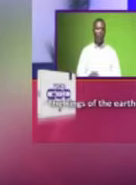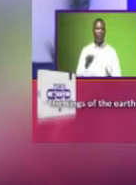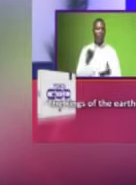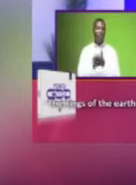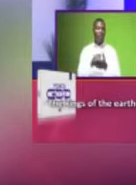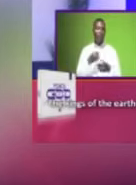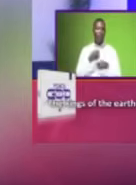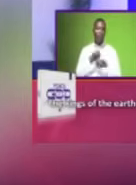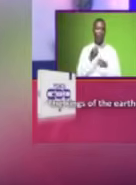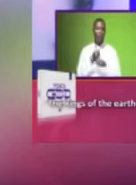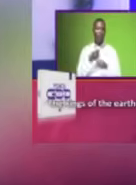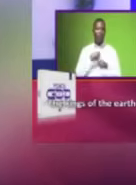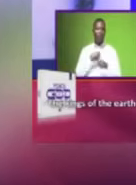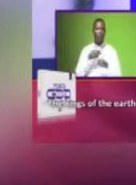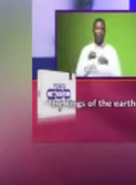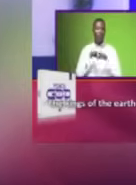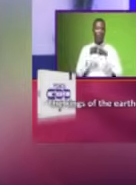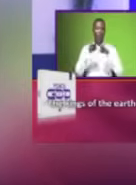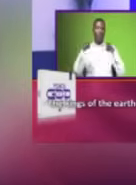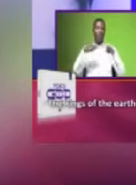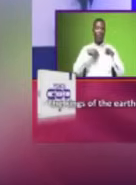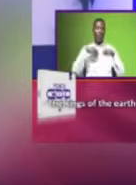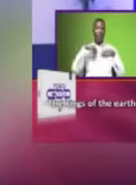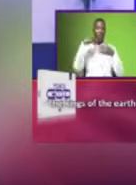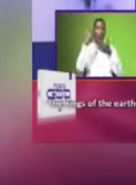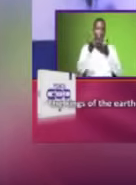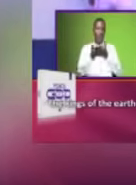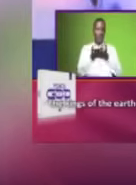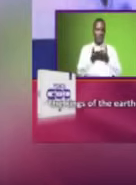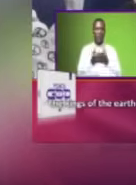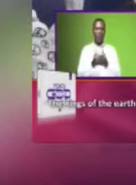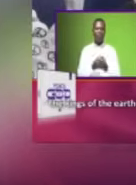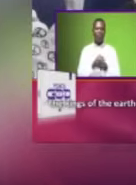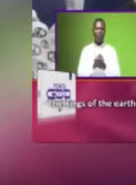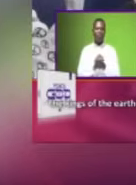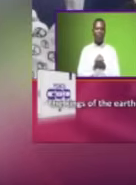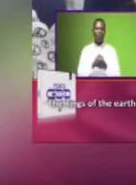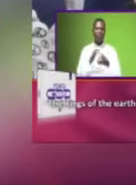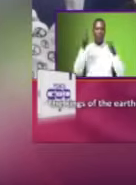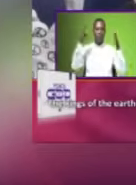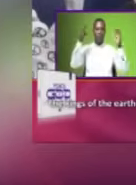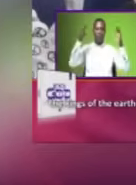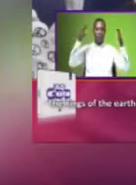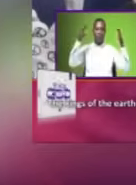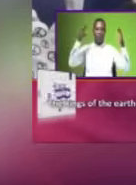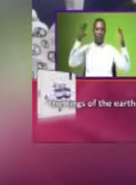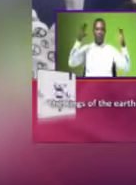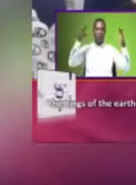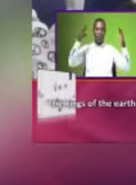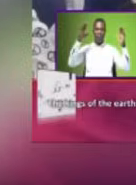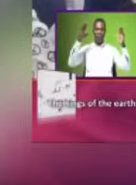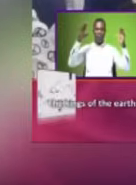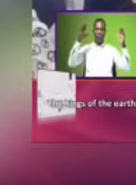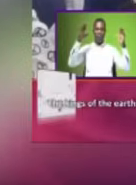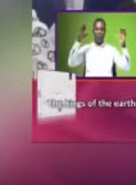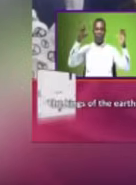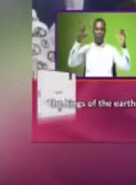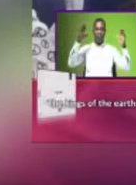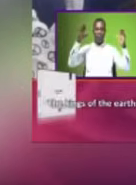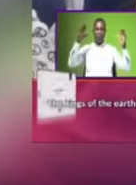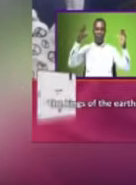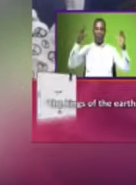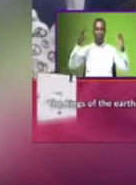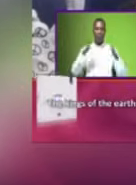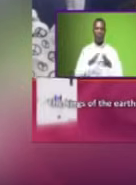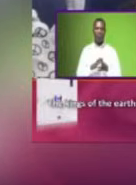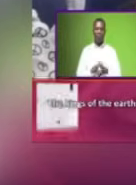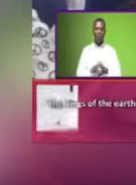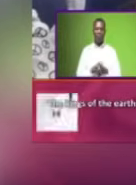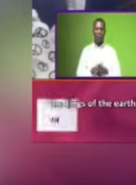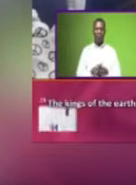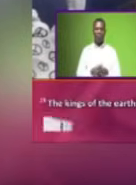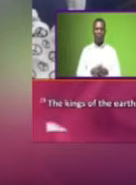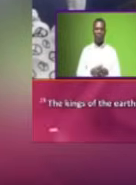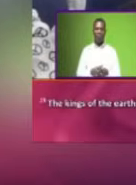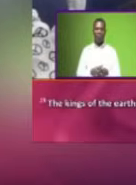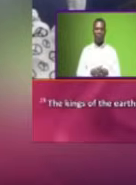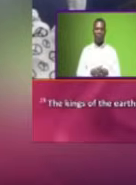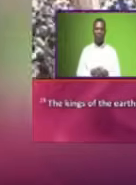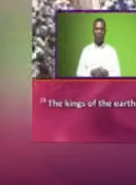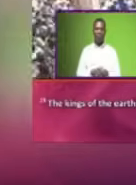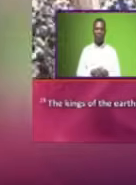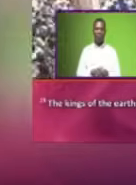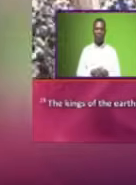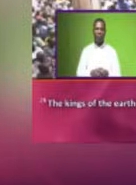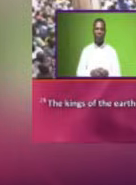me, meduru. And this is able to inform me of the level that I will get to or I will reach in this